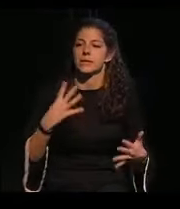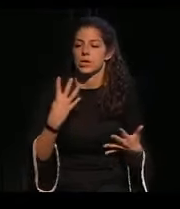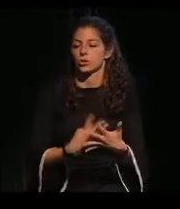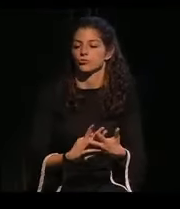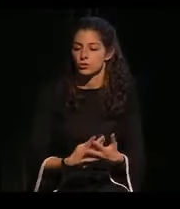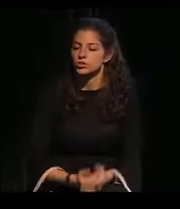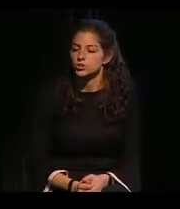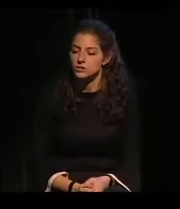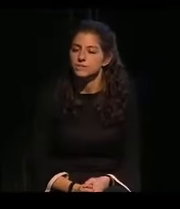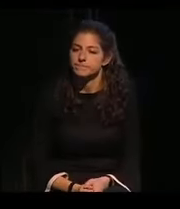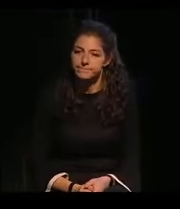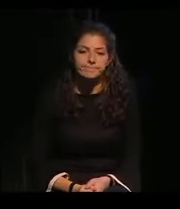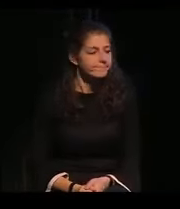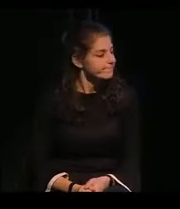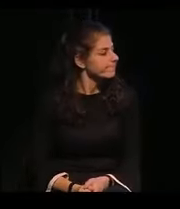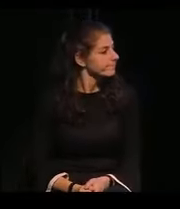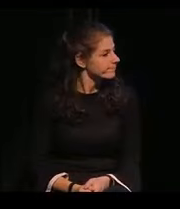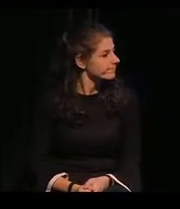incarceration.